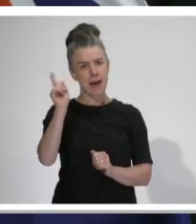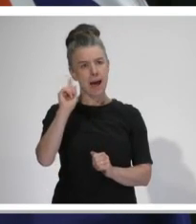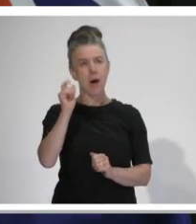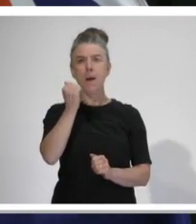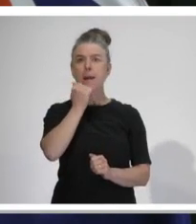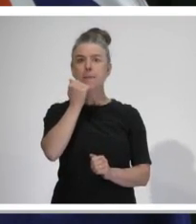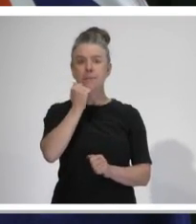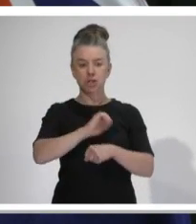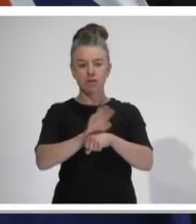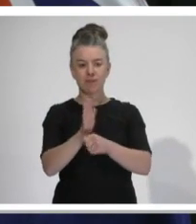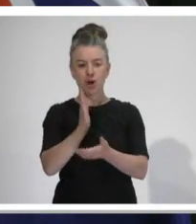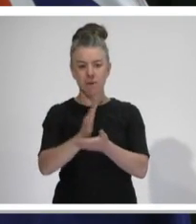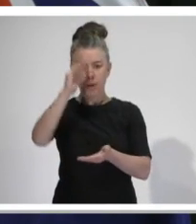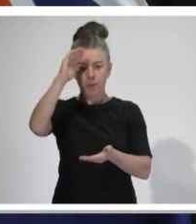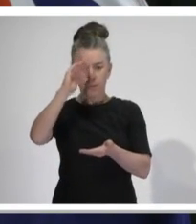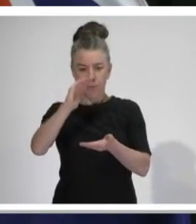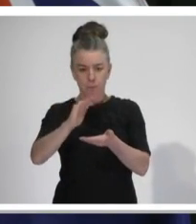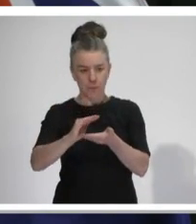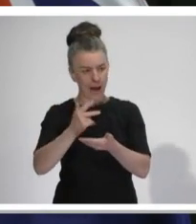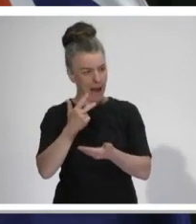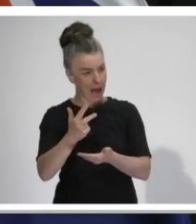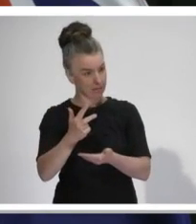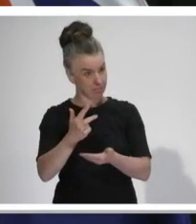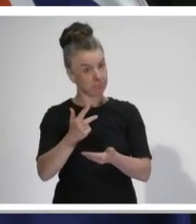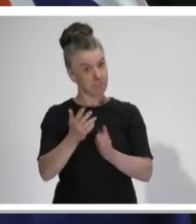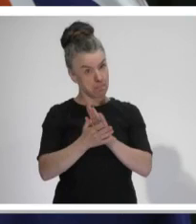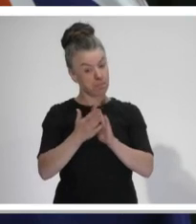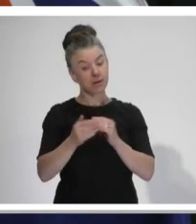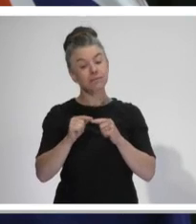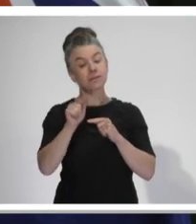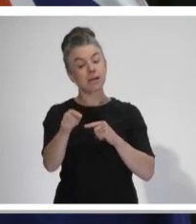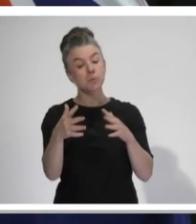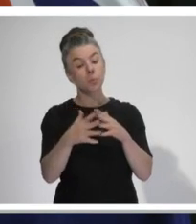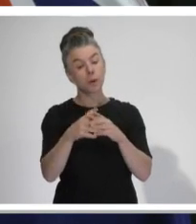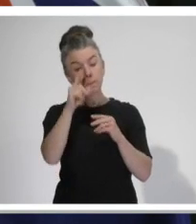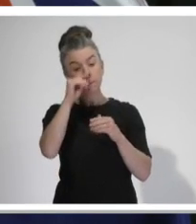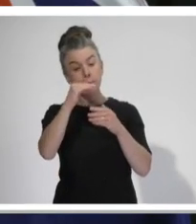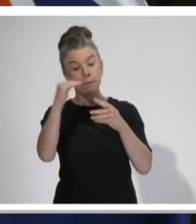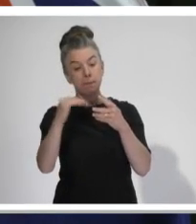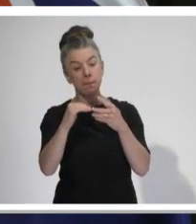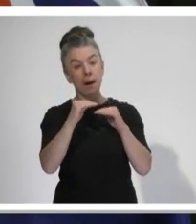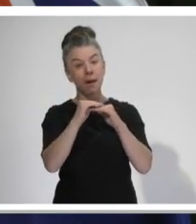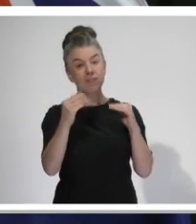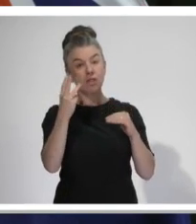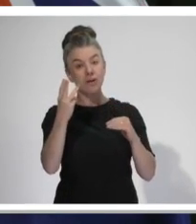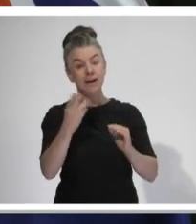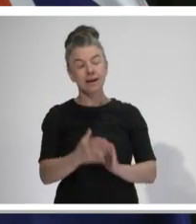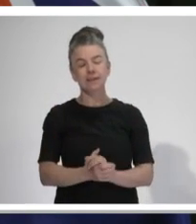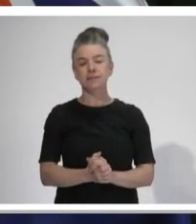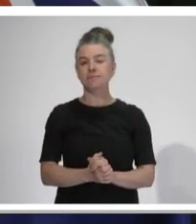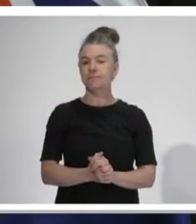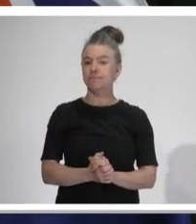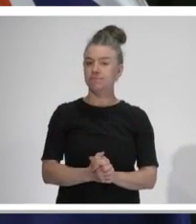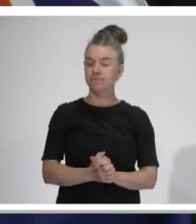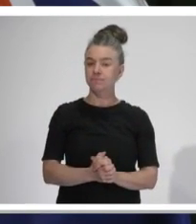new cases, that would seem to be a good sign towards us moving to alert level 3 next week. Is that fair? Well, it's an encouraging sign for alert level